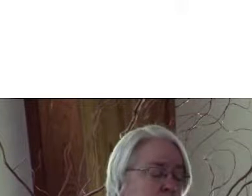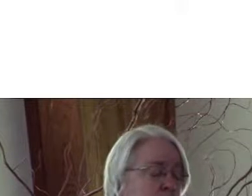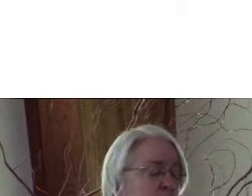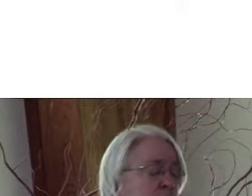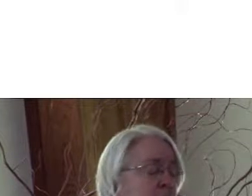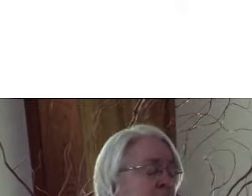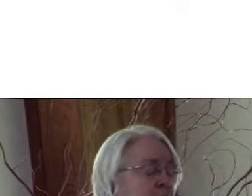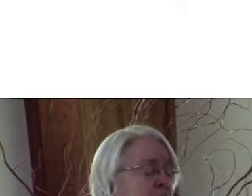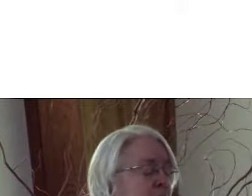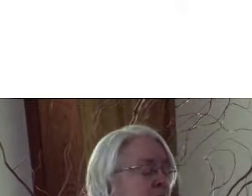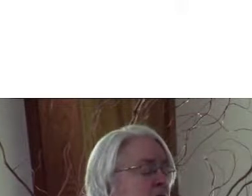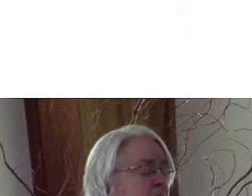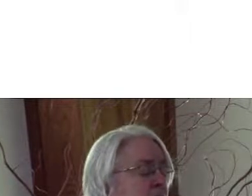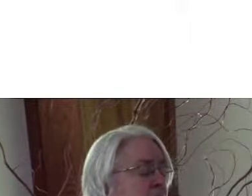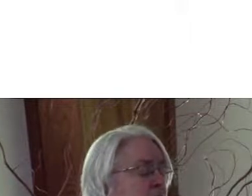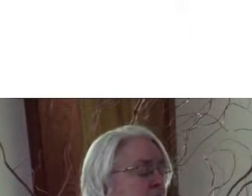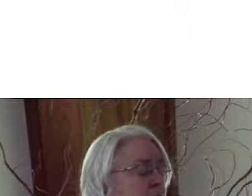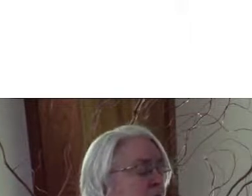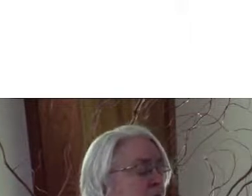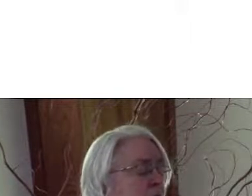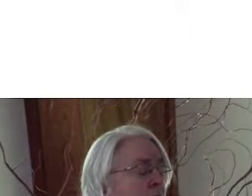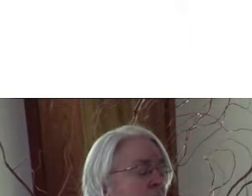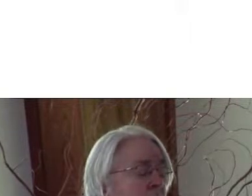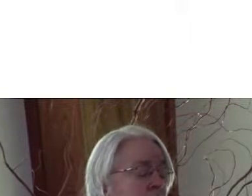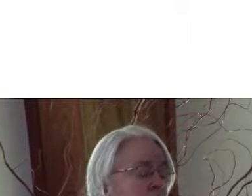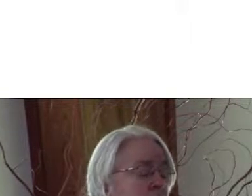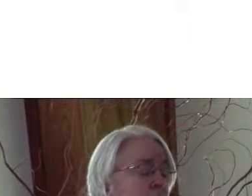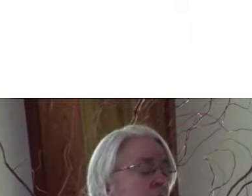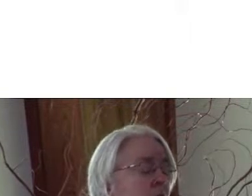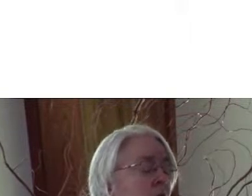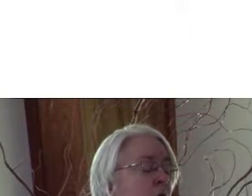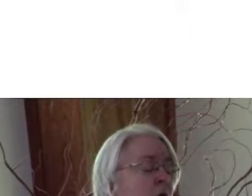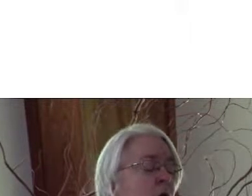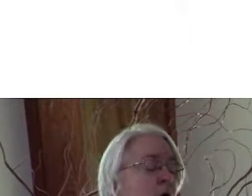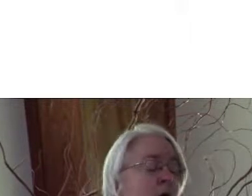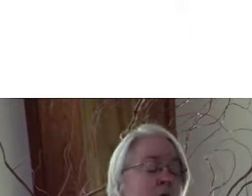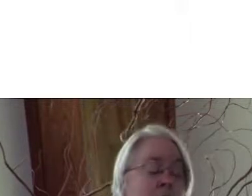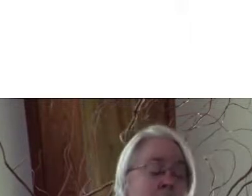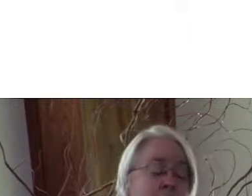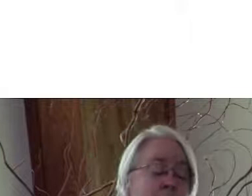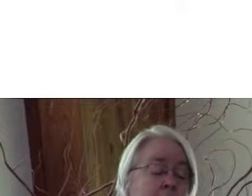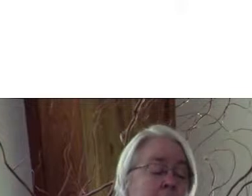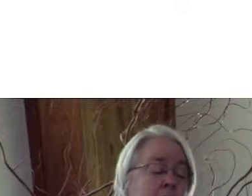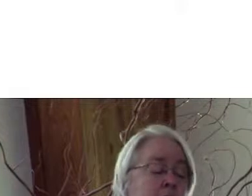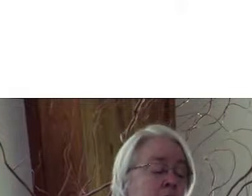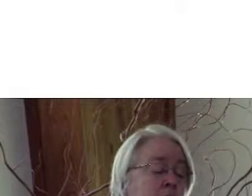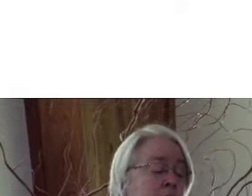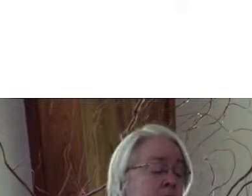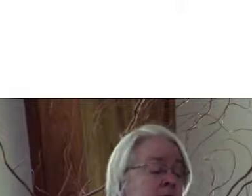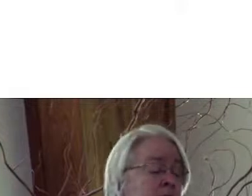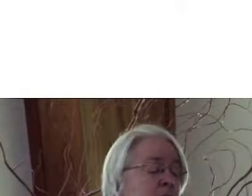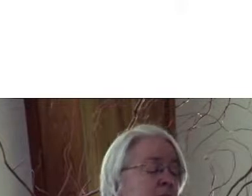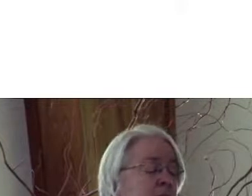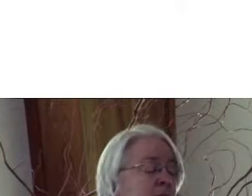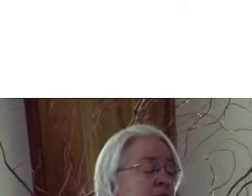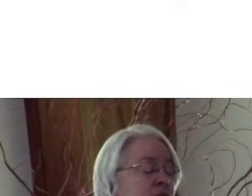We were made for joy and woe, and when this